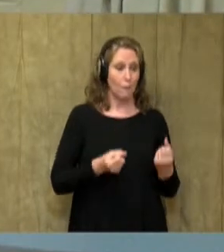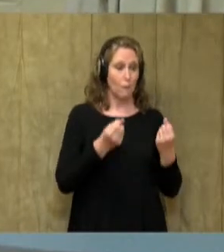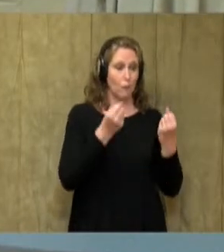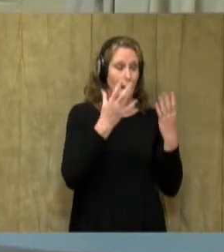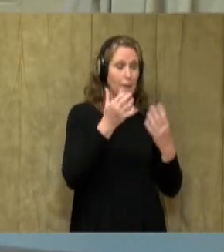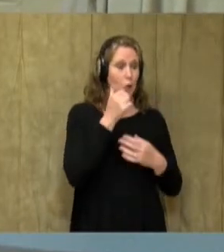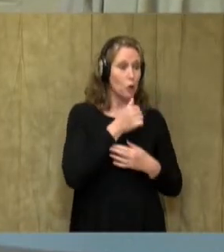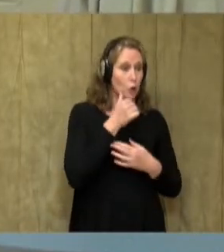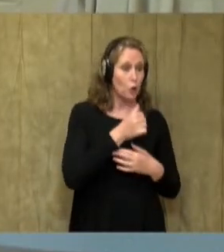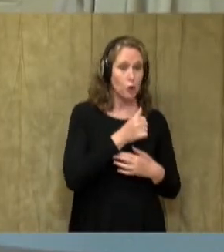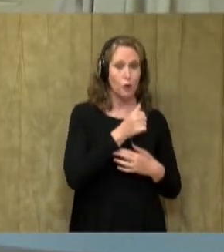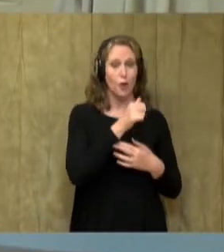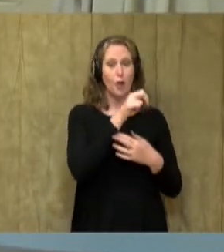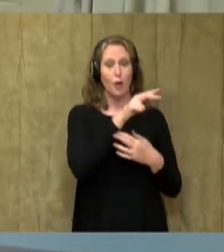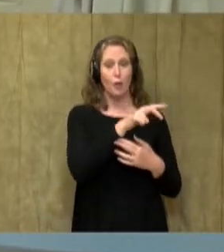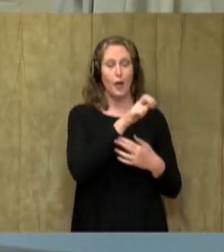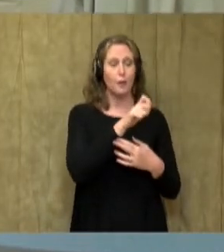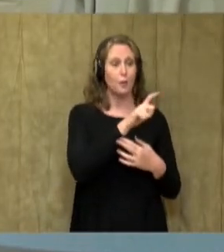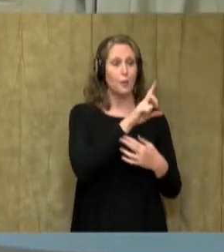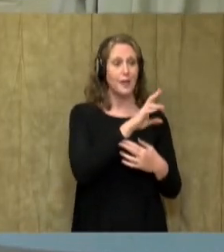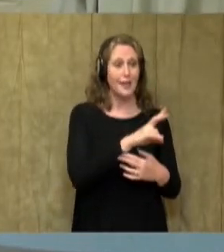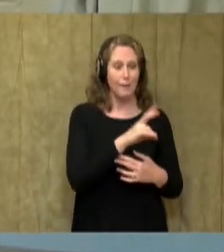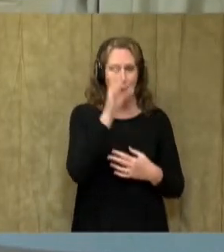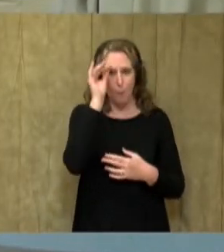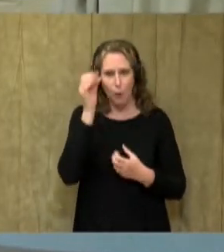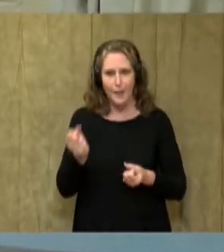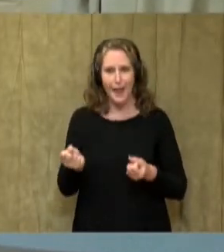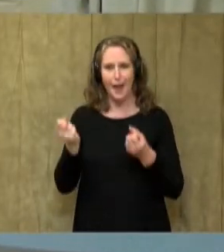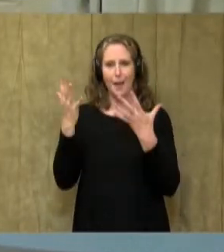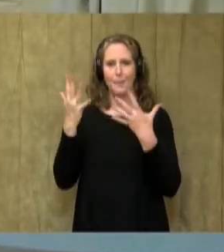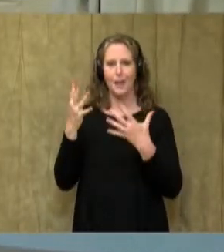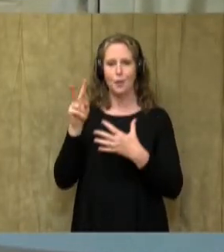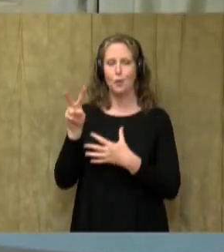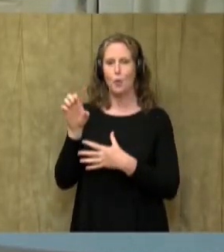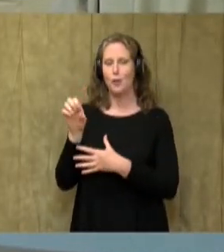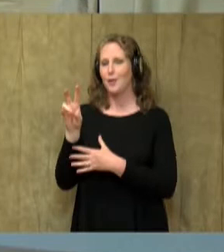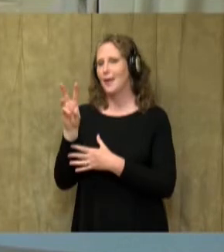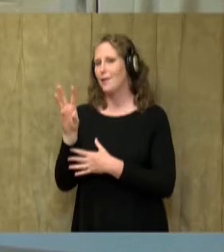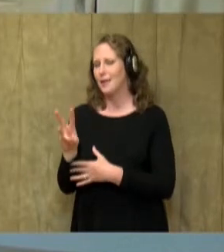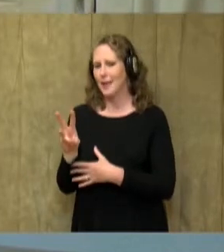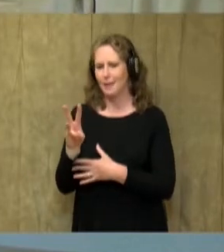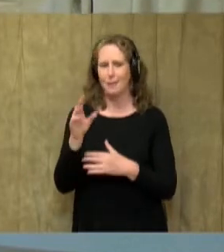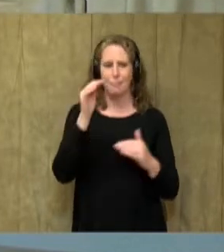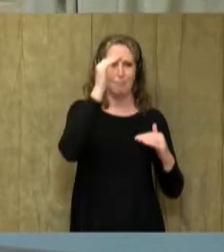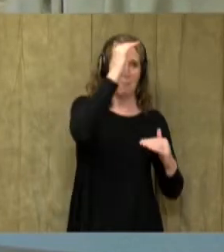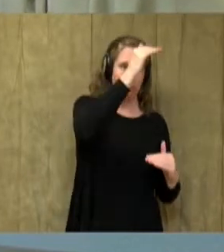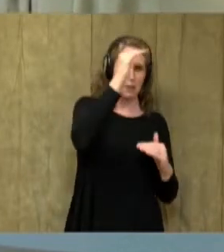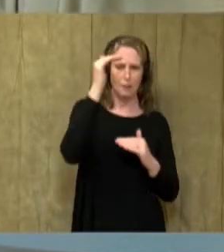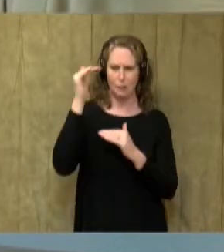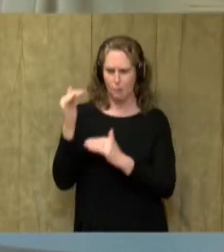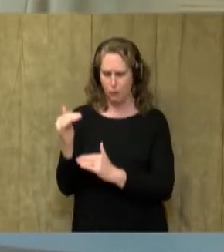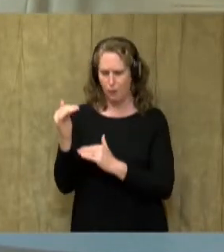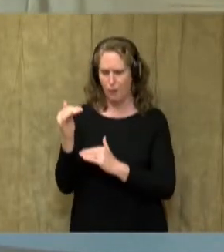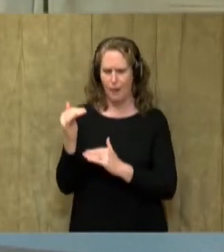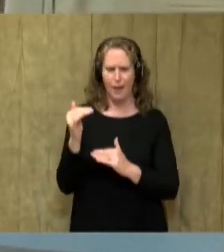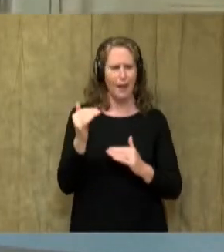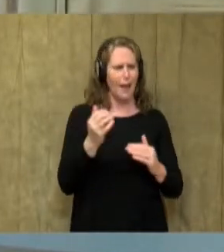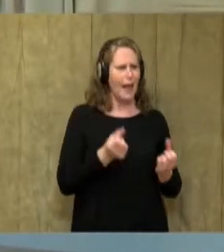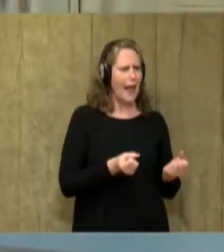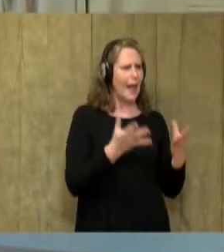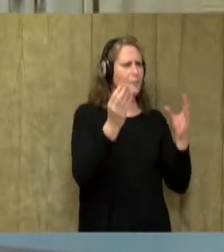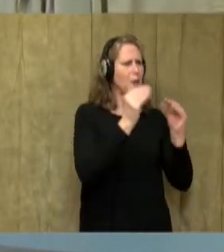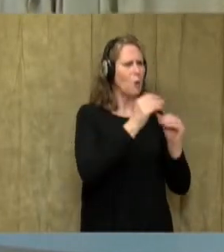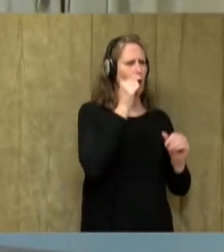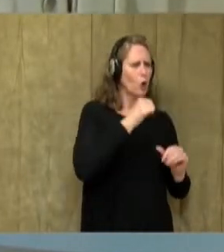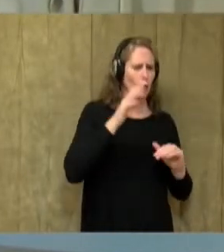and 276 boys. How many more girls are there than boys? So let's think